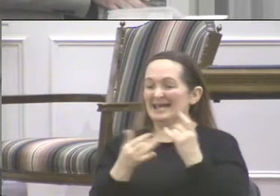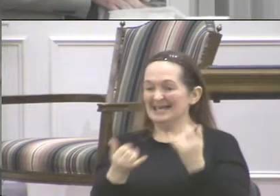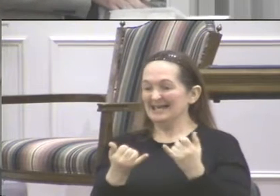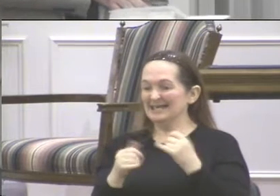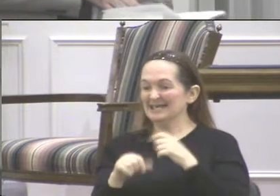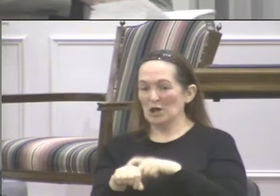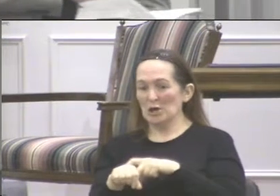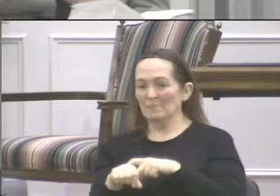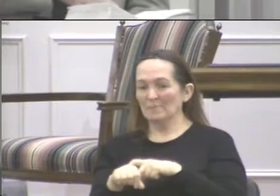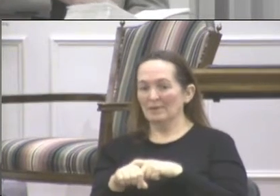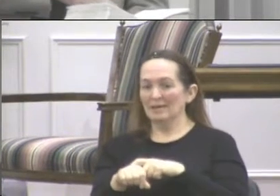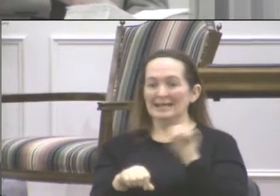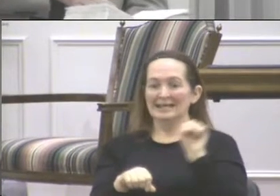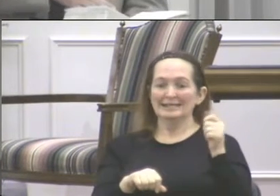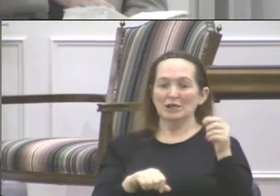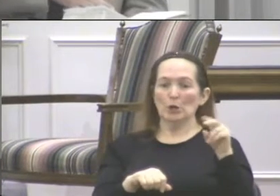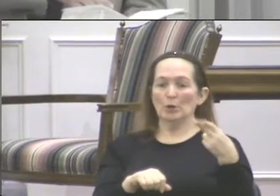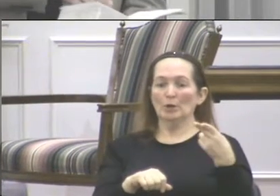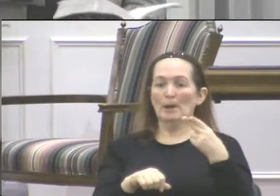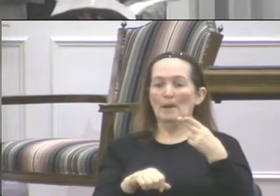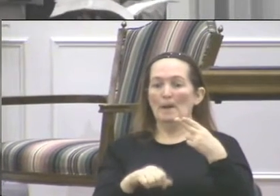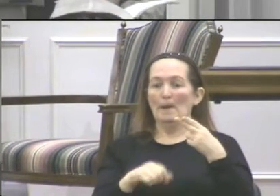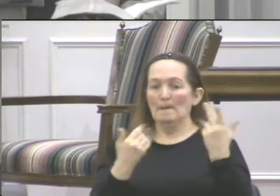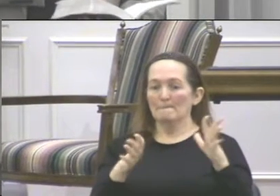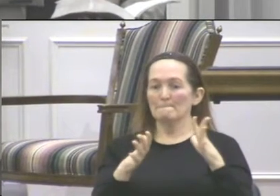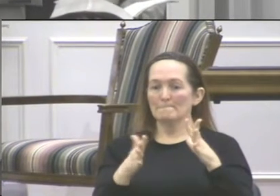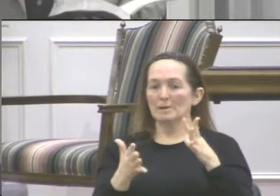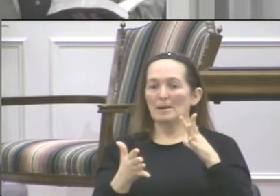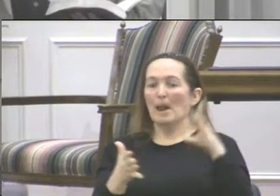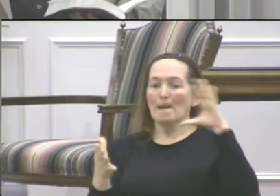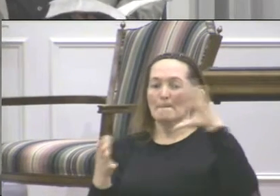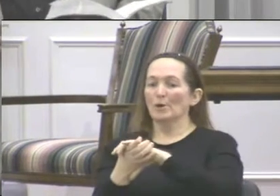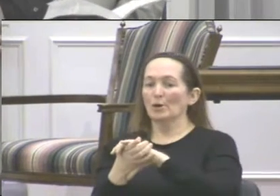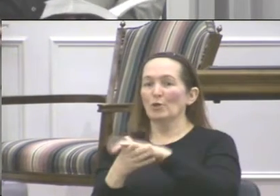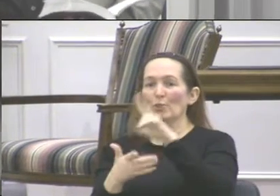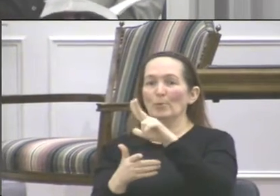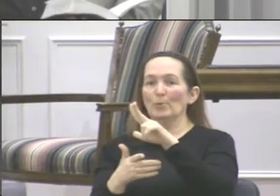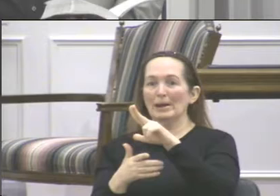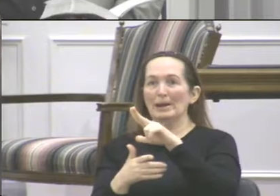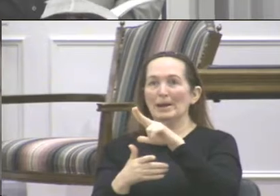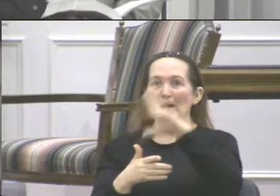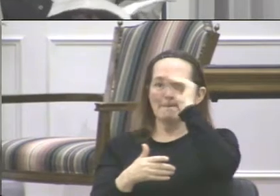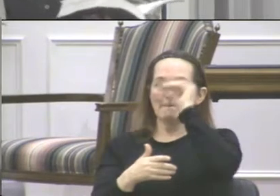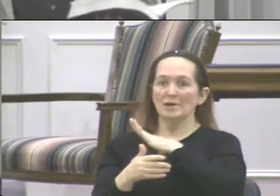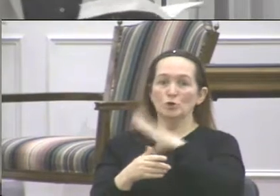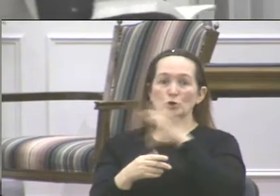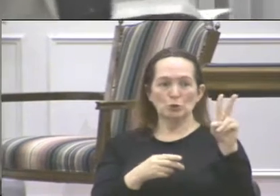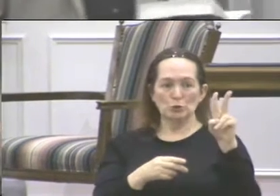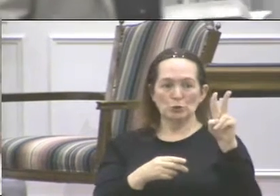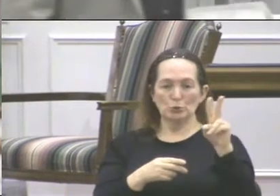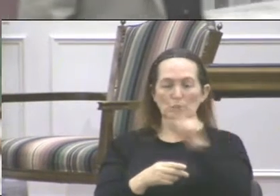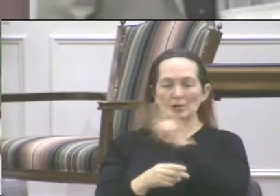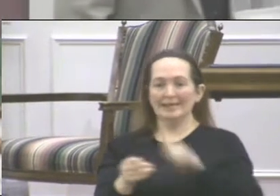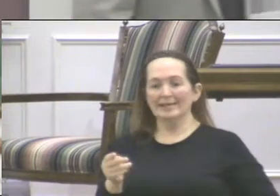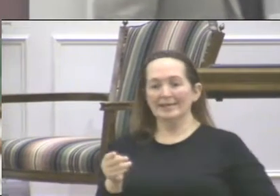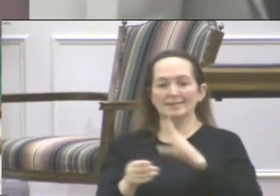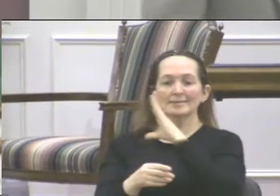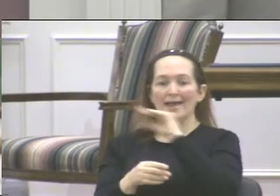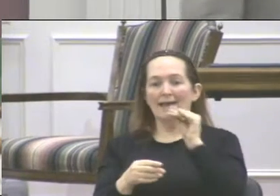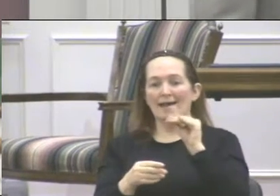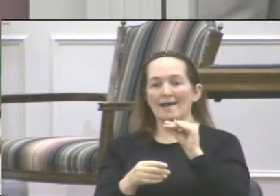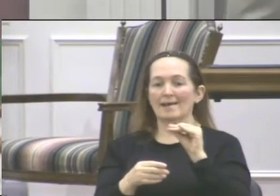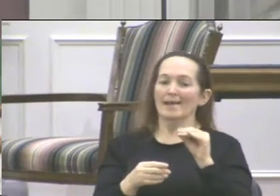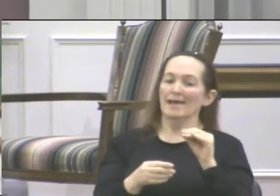all intents and purposes. Two kings and Abraham, a nomadic shepherd who lives in